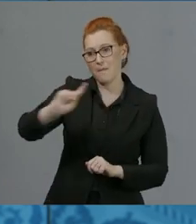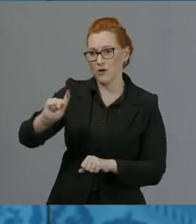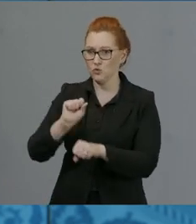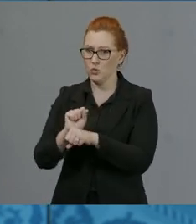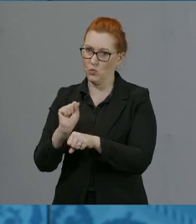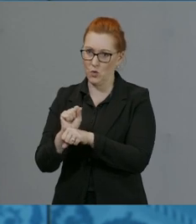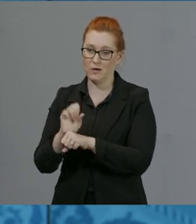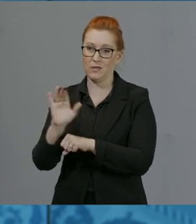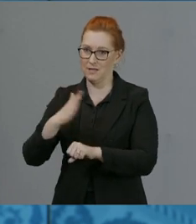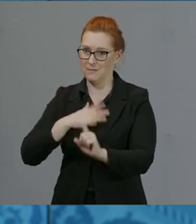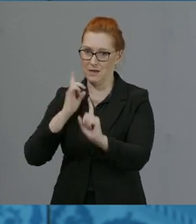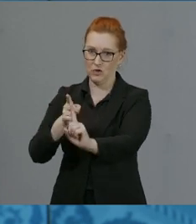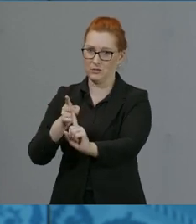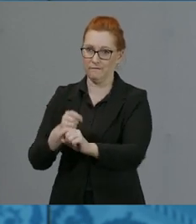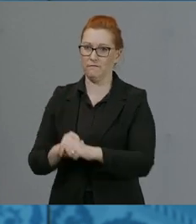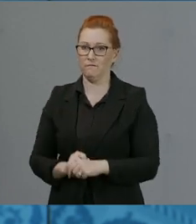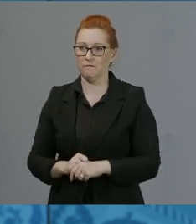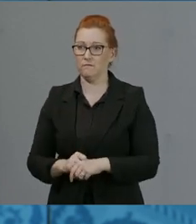my objective.